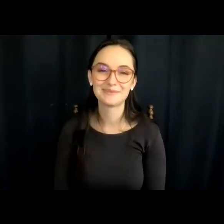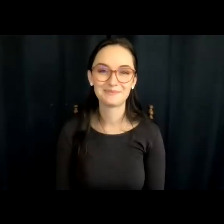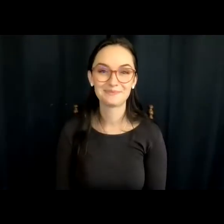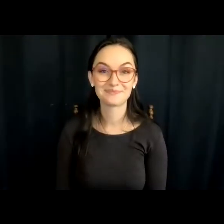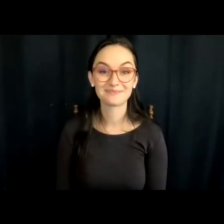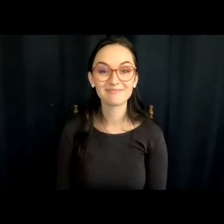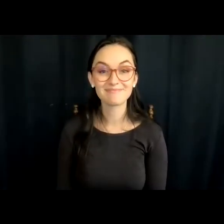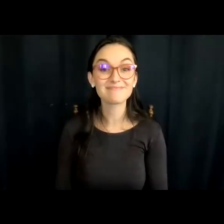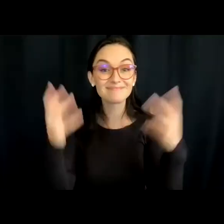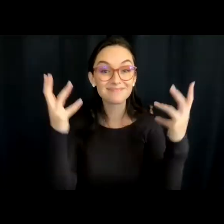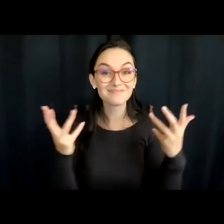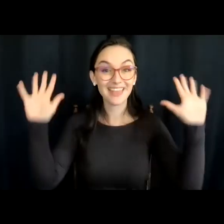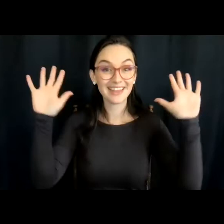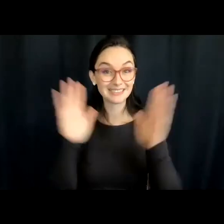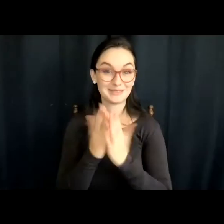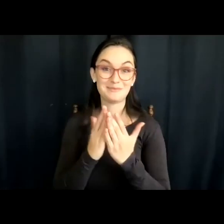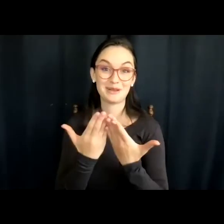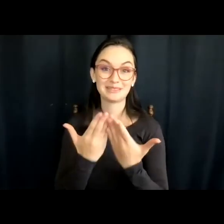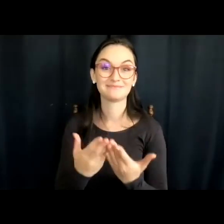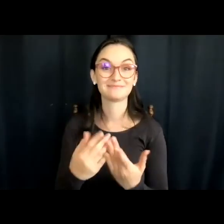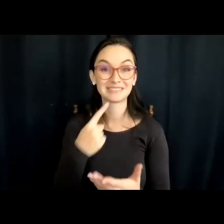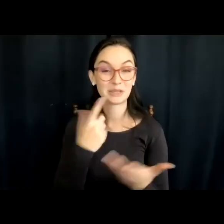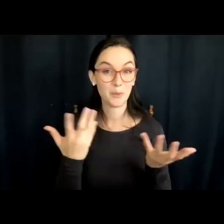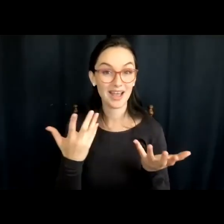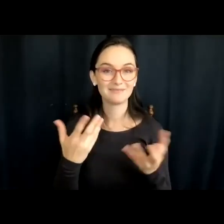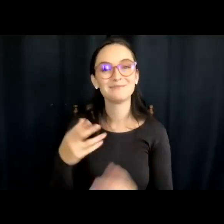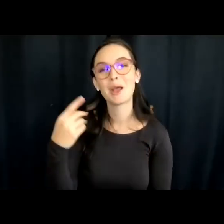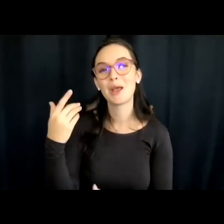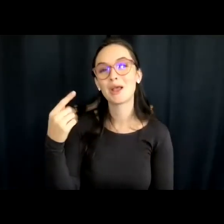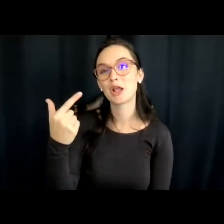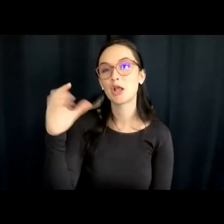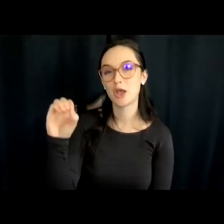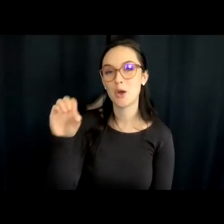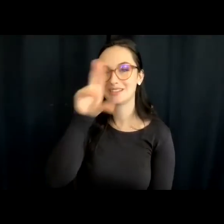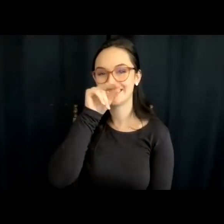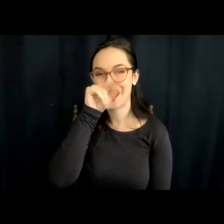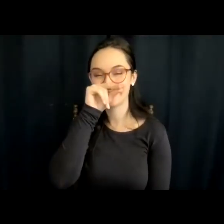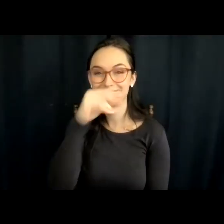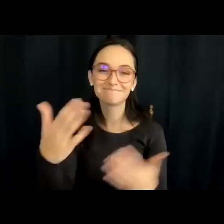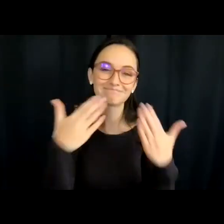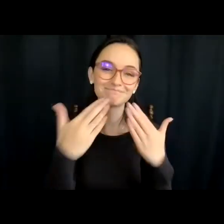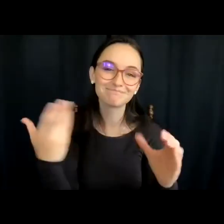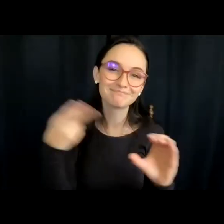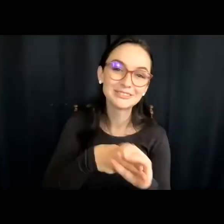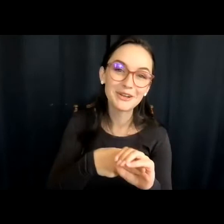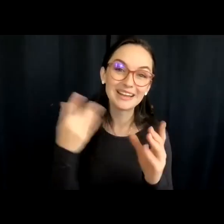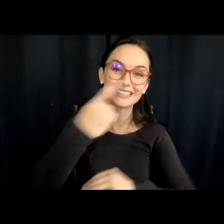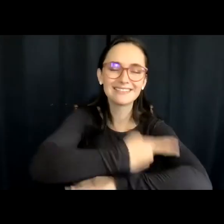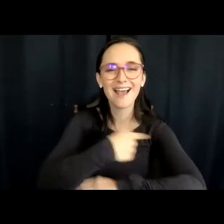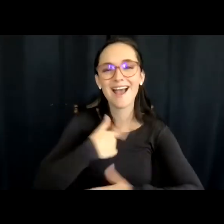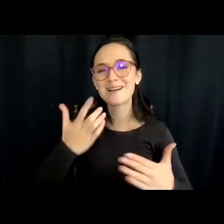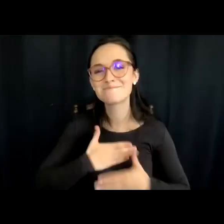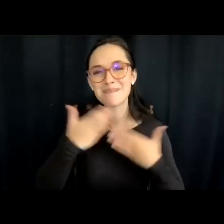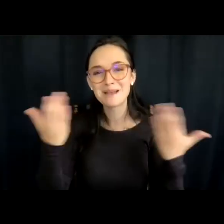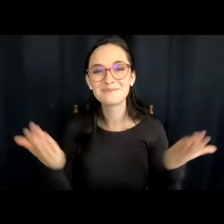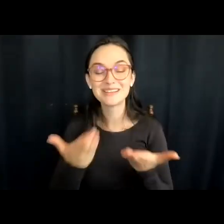And that's the book. It's called Go Ducks. Thank you so much for joining me today. I'm so glad you could be